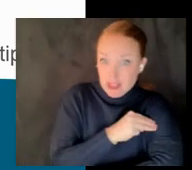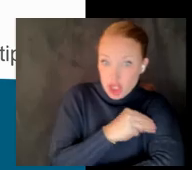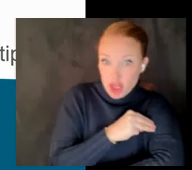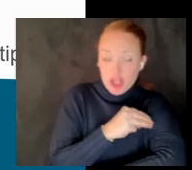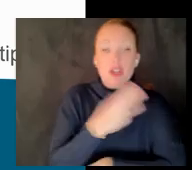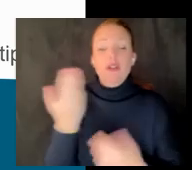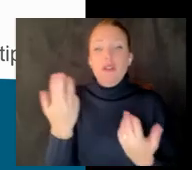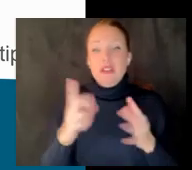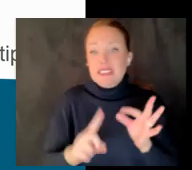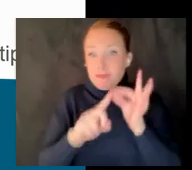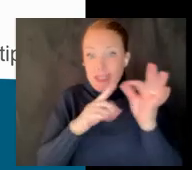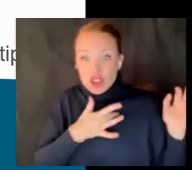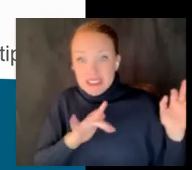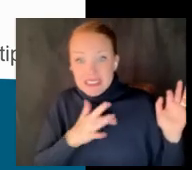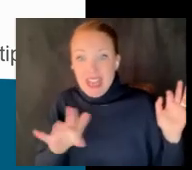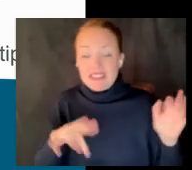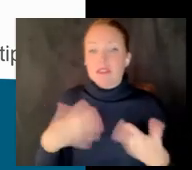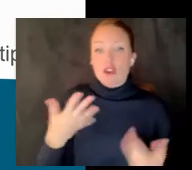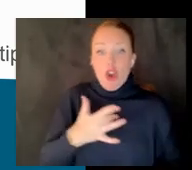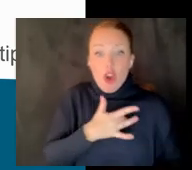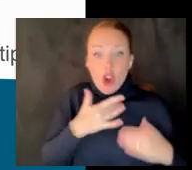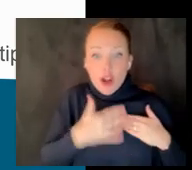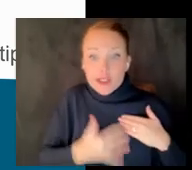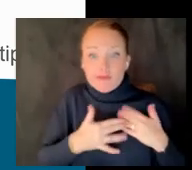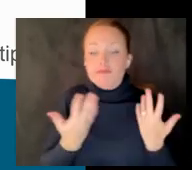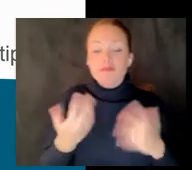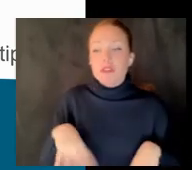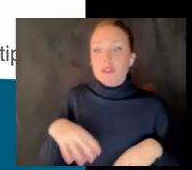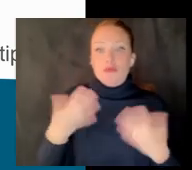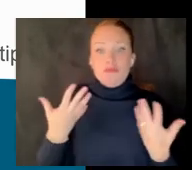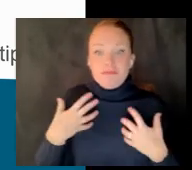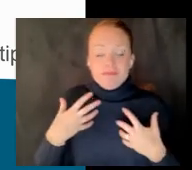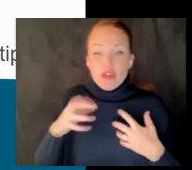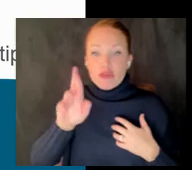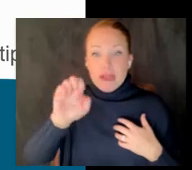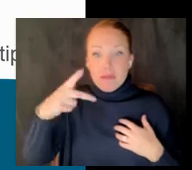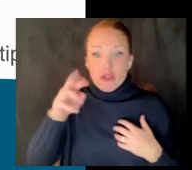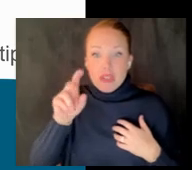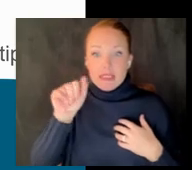musculoskeletal, special sense organs, cardiovascular, reproductive, digestive,